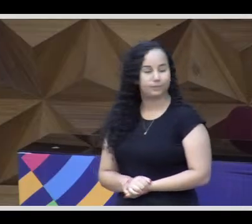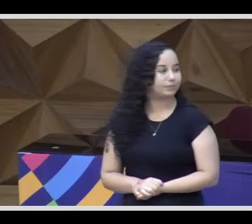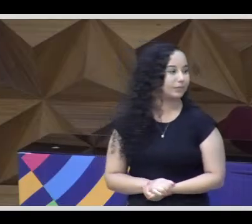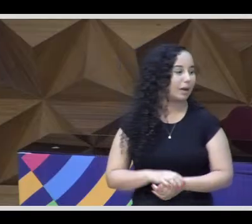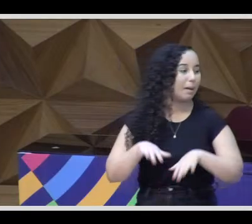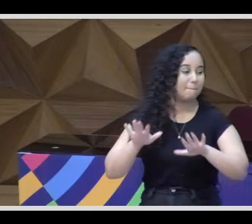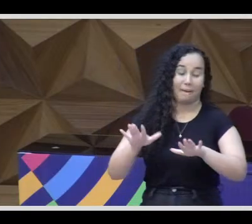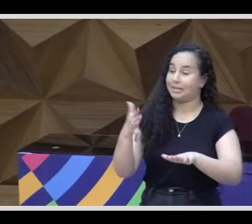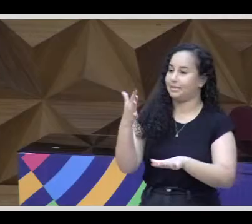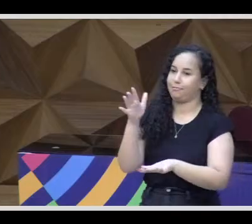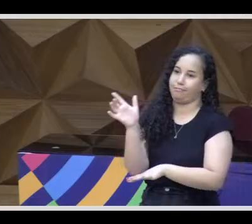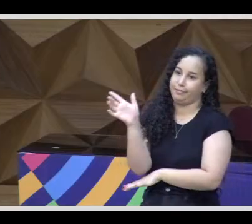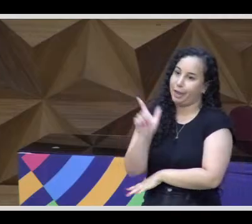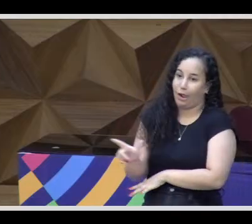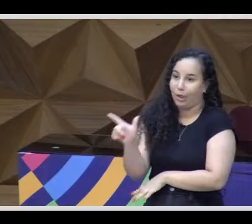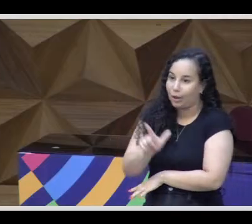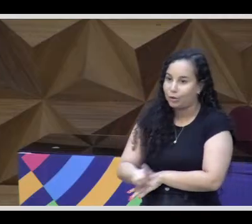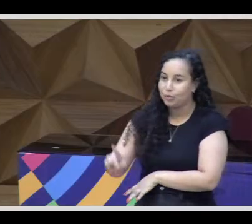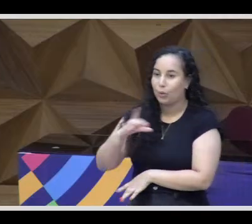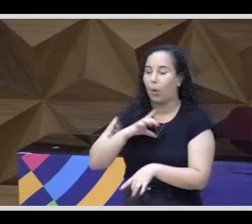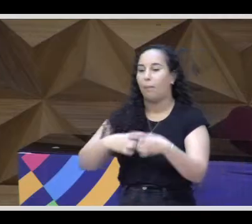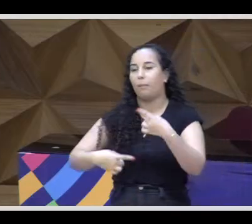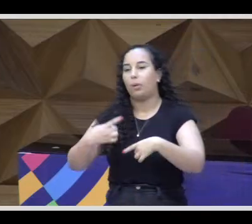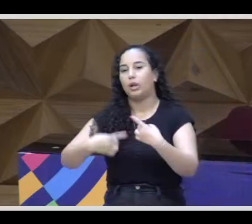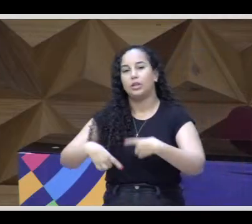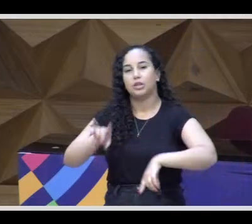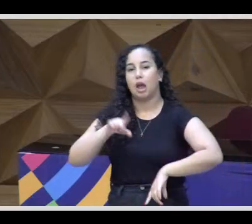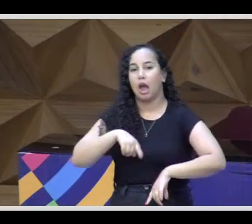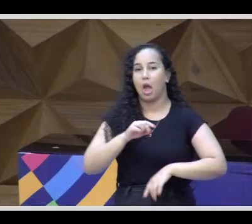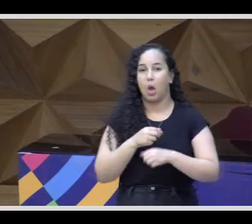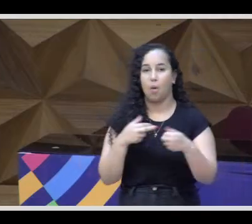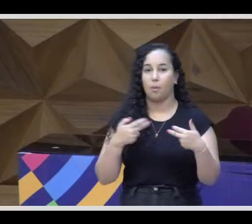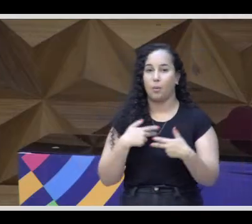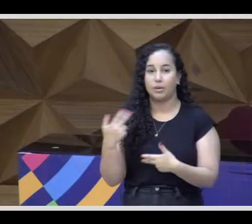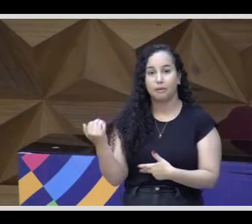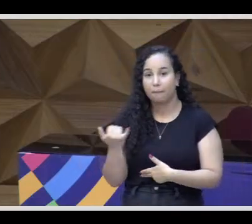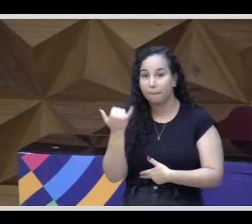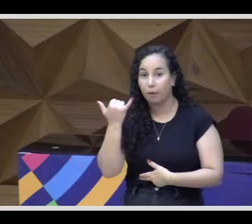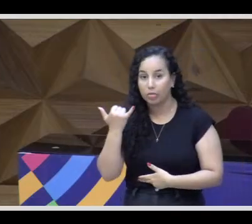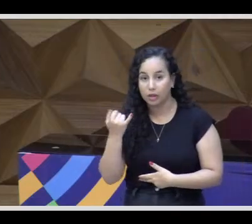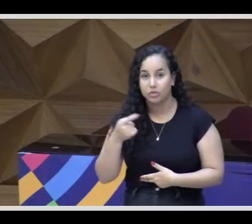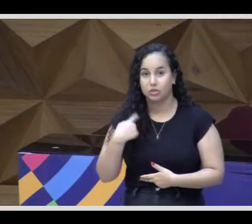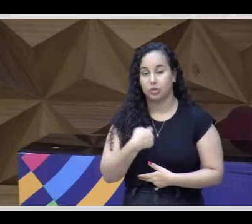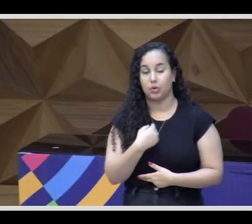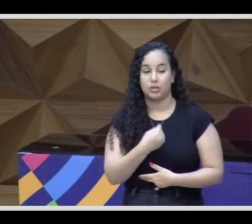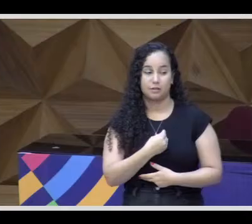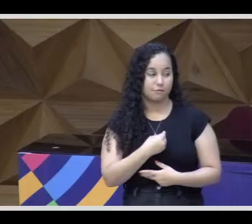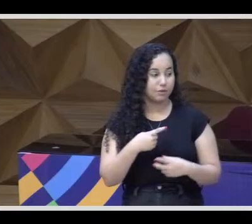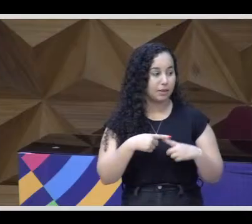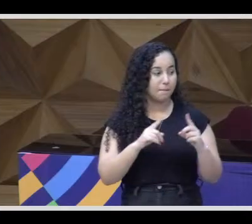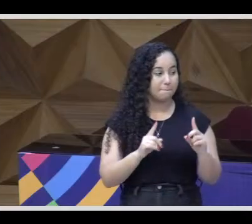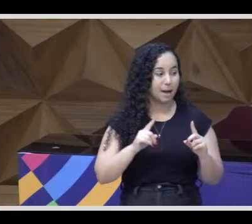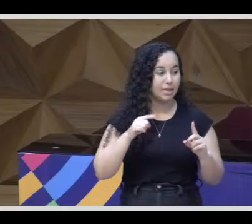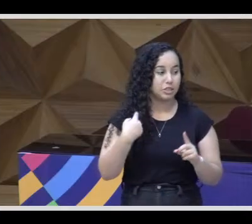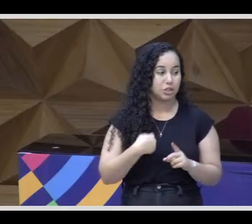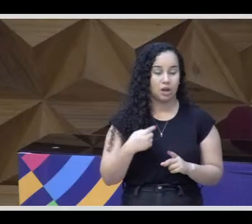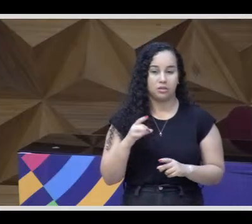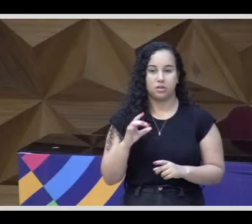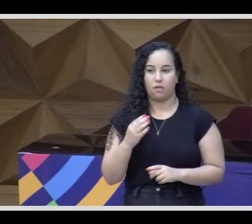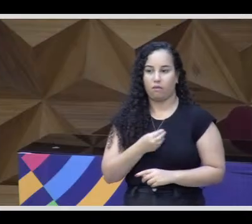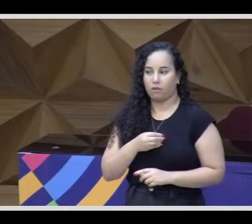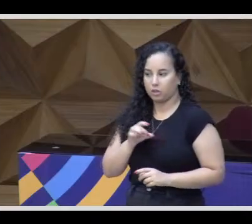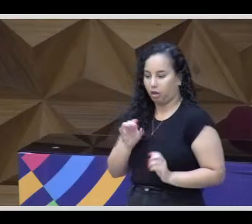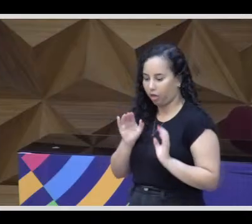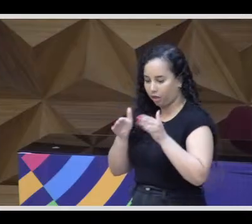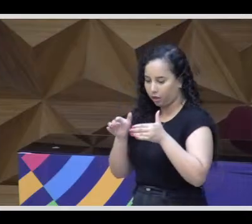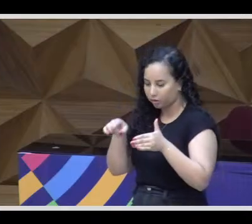But of course, politics, it's something important in our life, but we don't live only based on